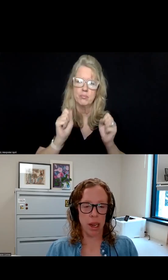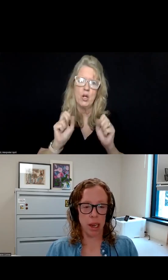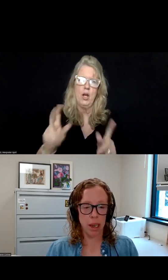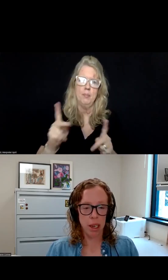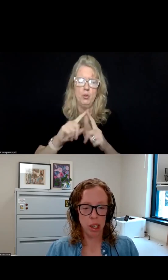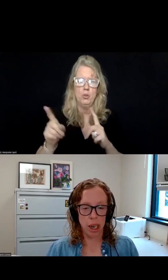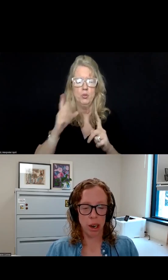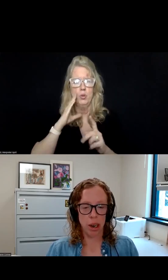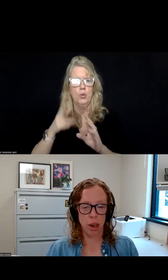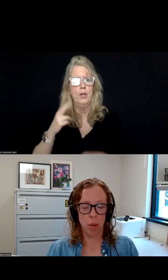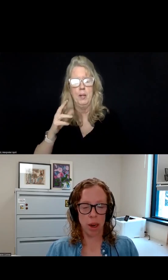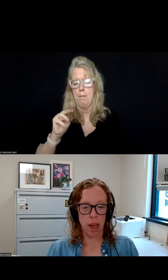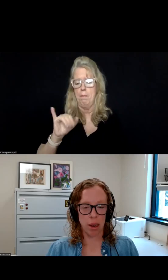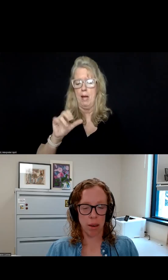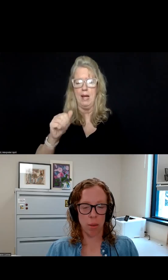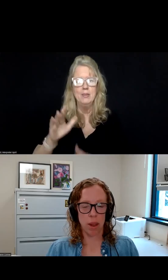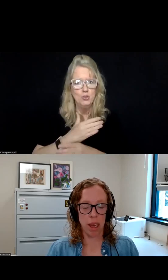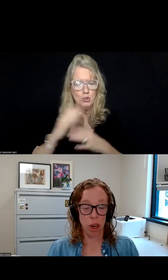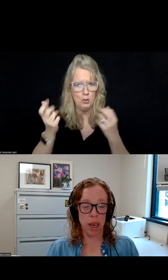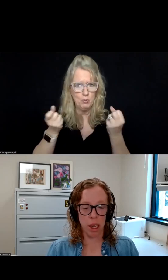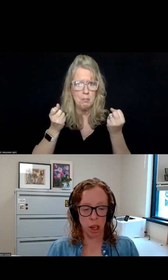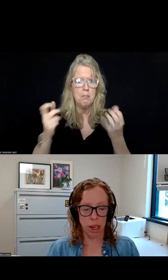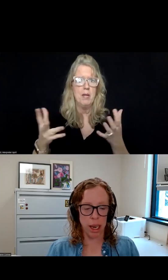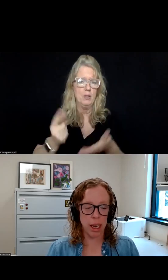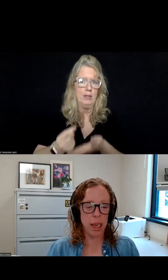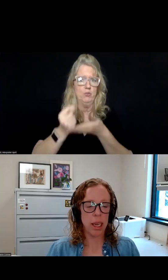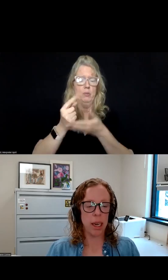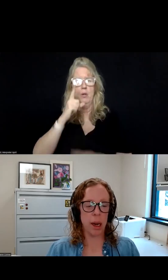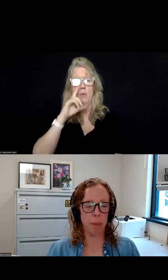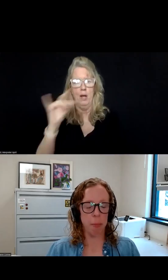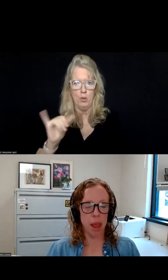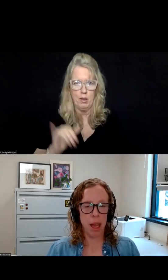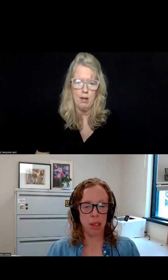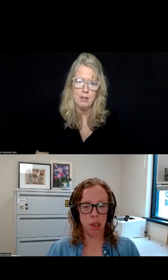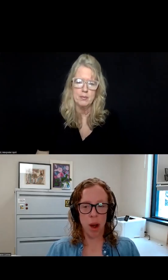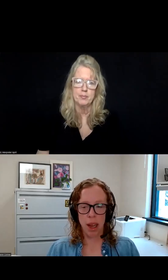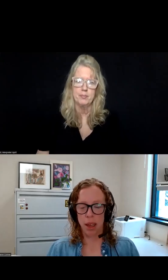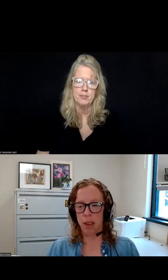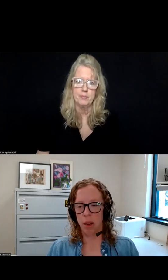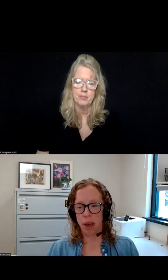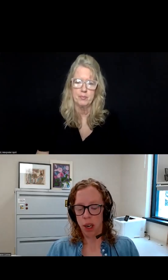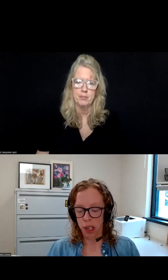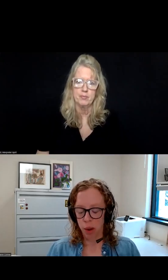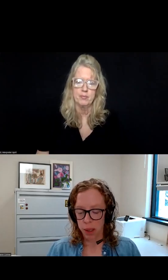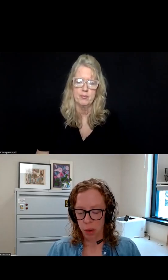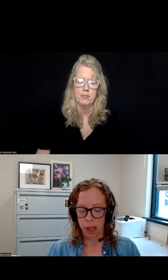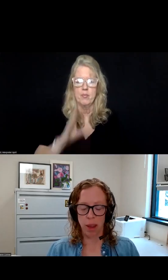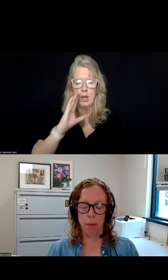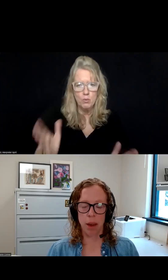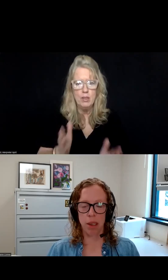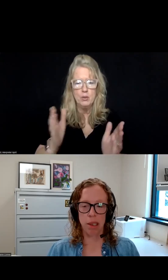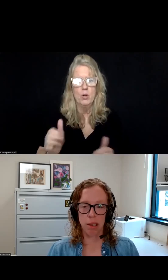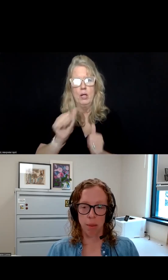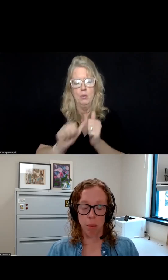And Maya shared, what that treatment can look like. And so I, encourage everyone to really